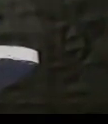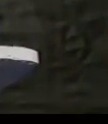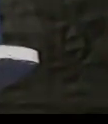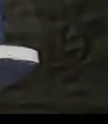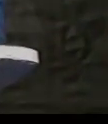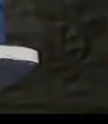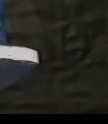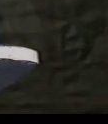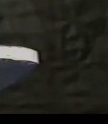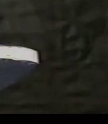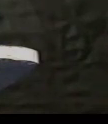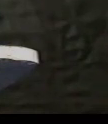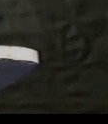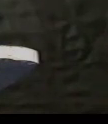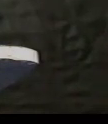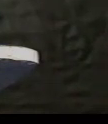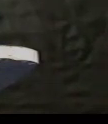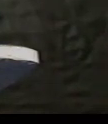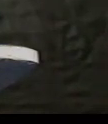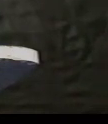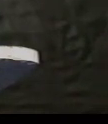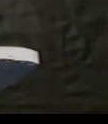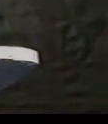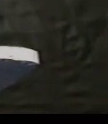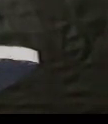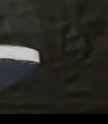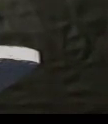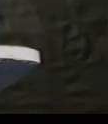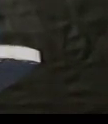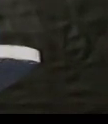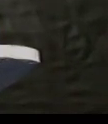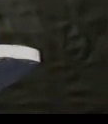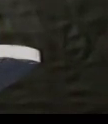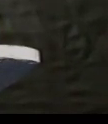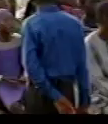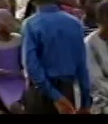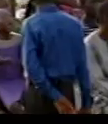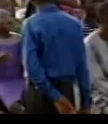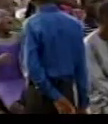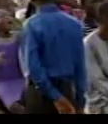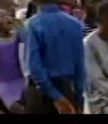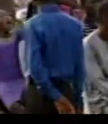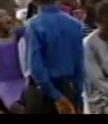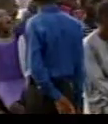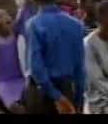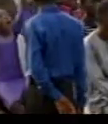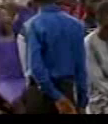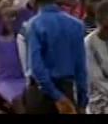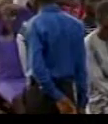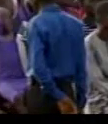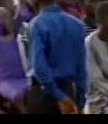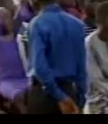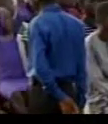world, and you are connected with this crusade, shout hallelujah!